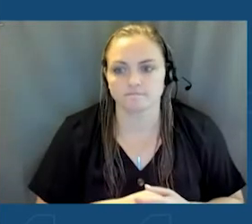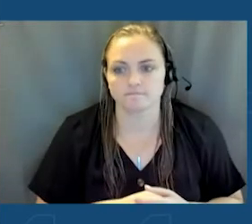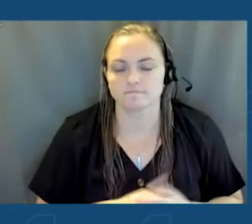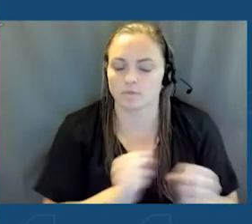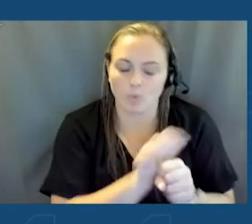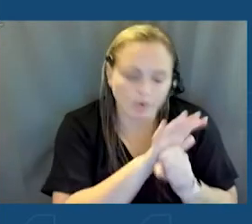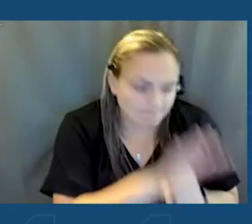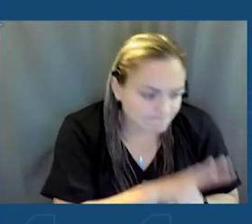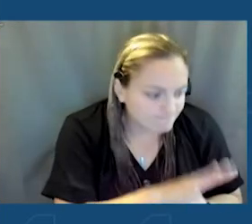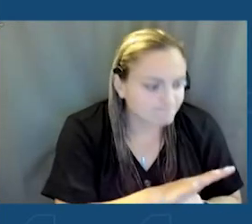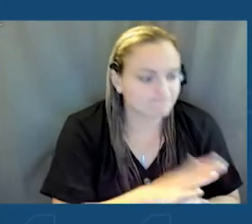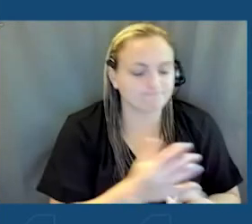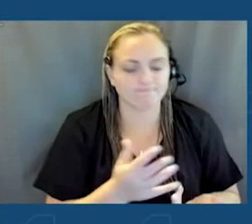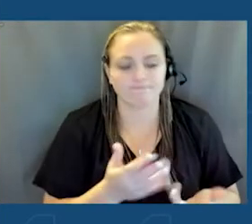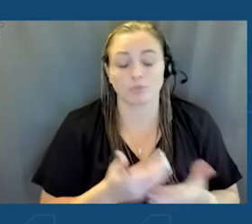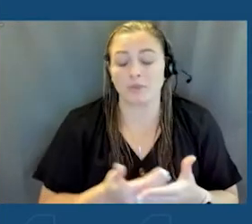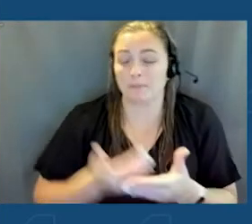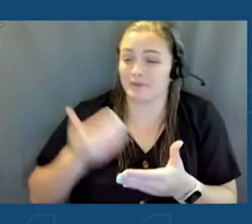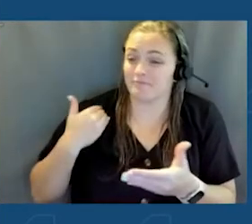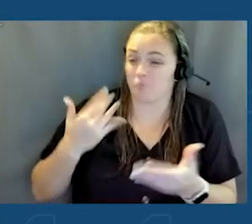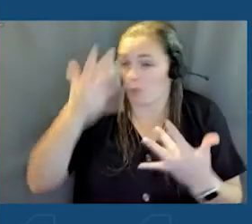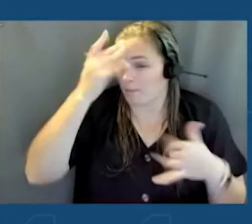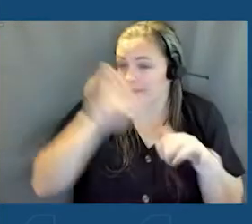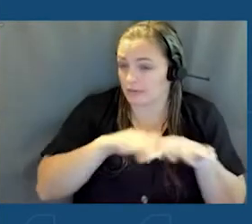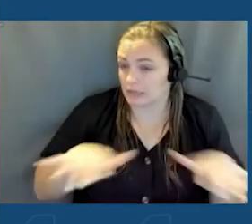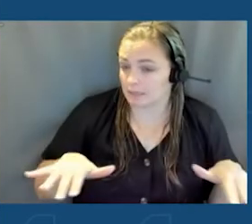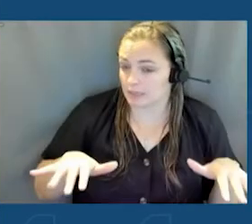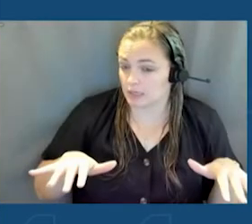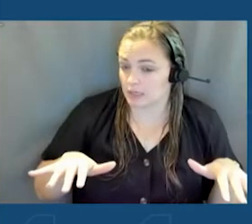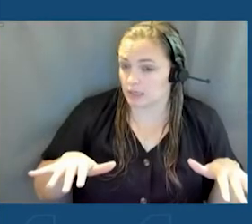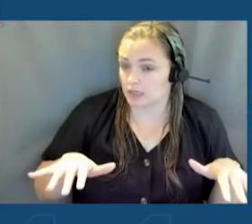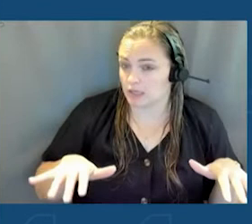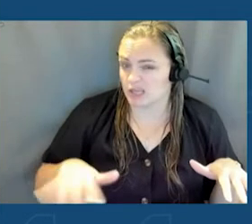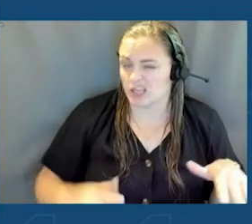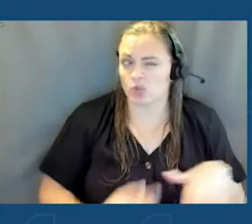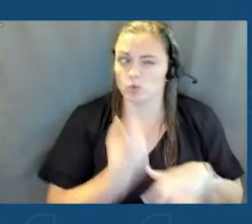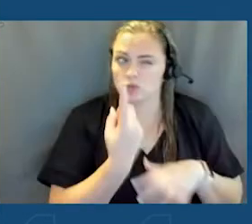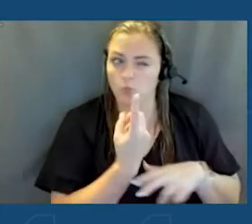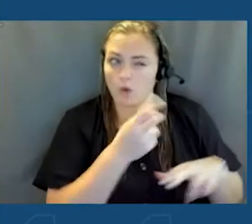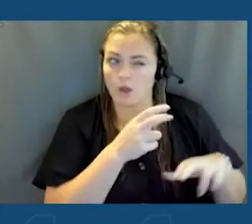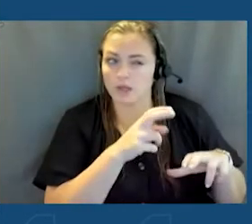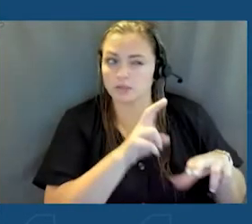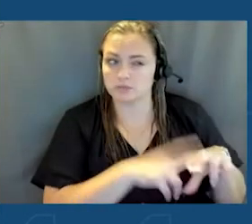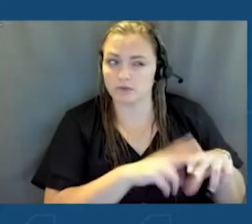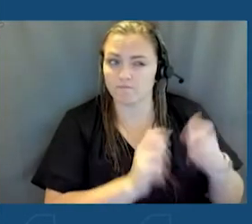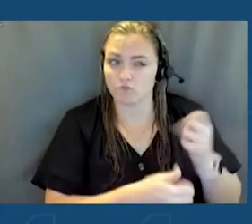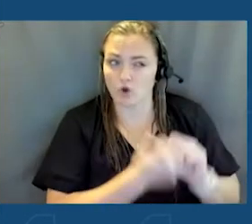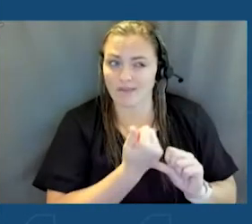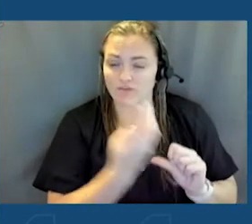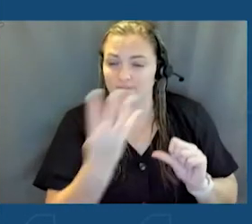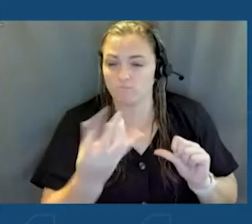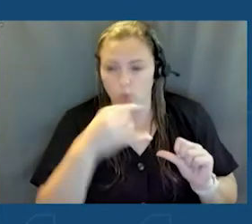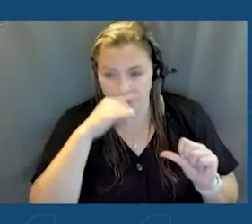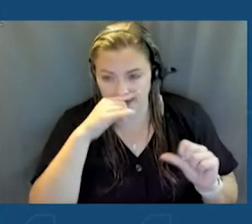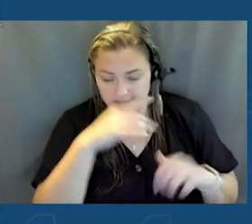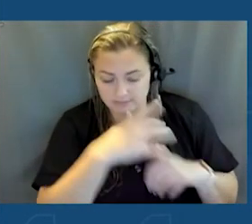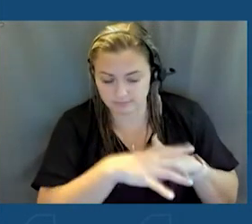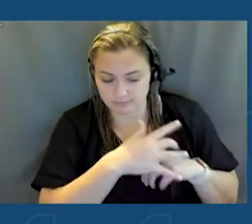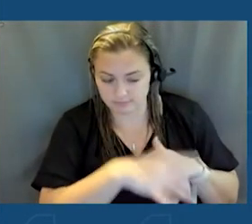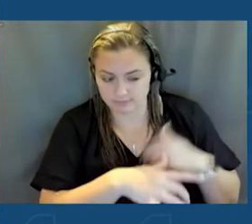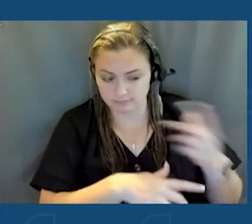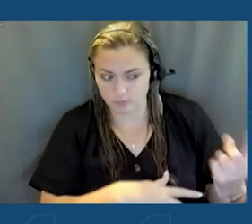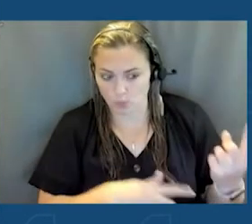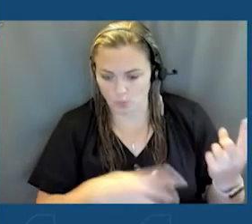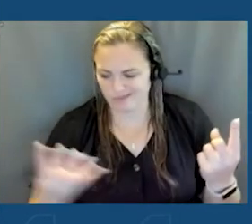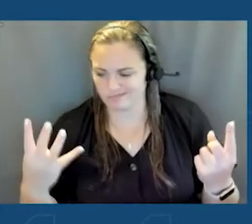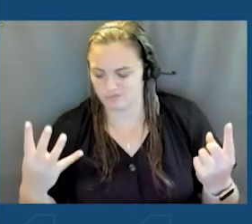state. Before the pandemic, there was one slot for every four kids that were looking for child